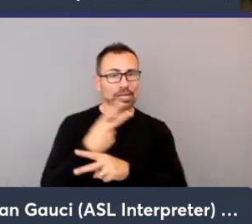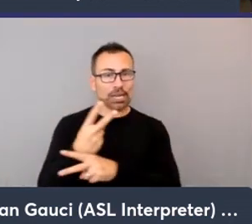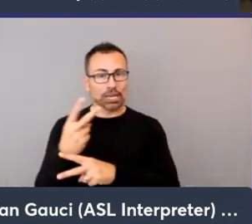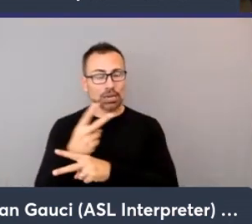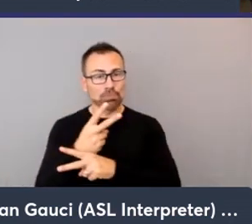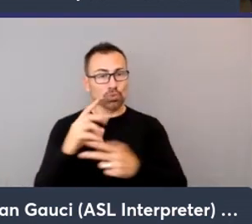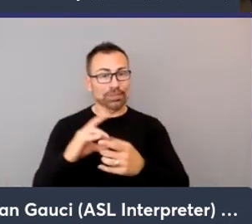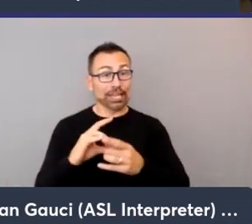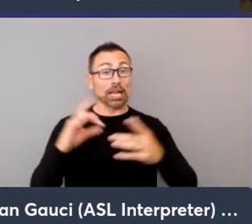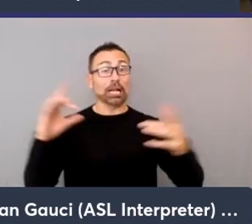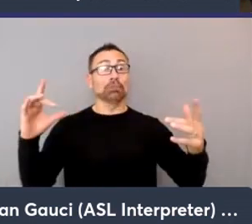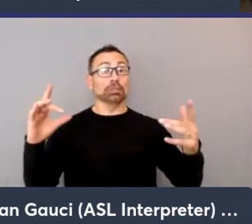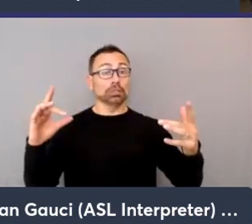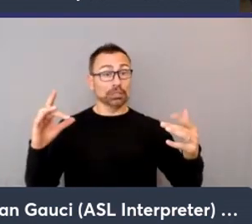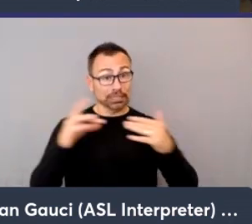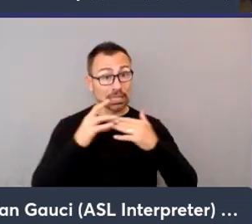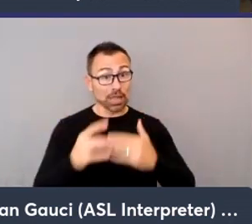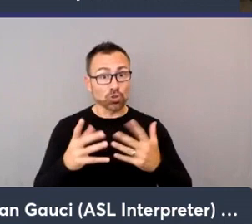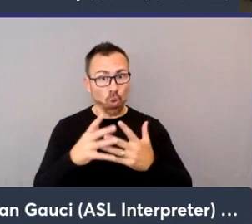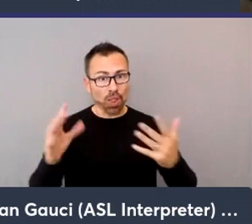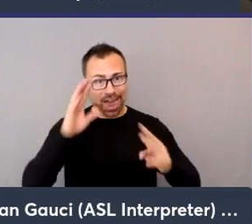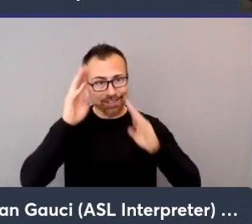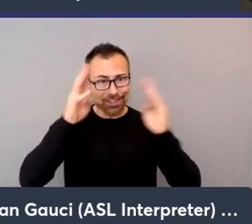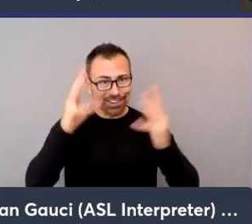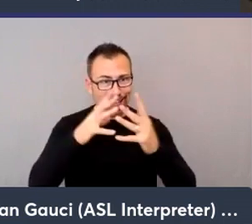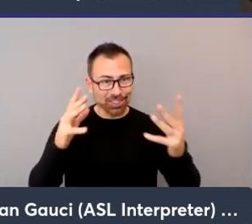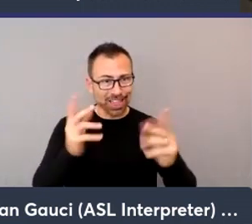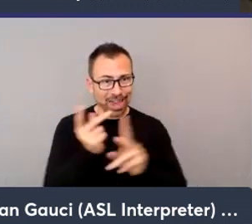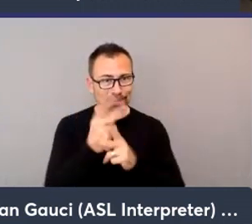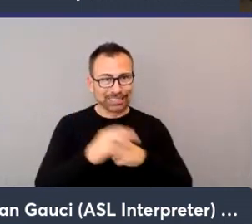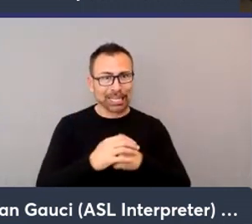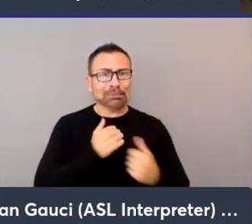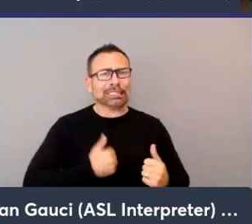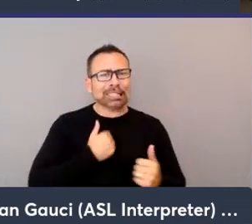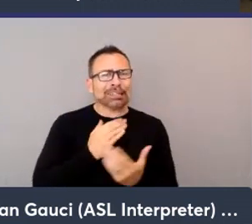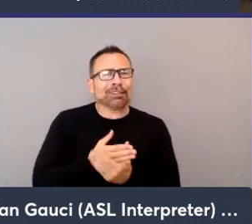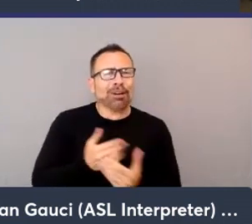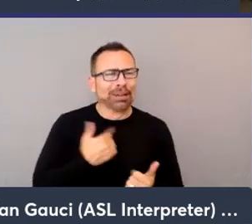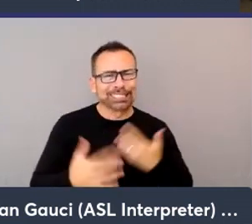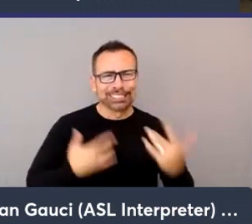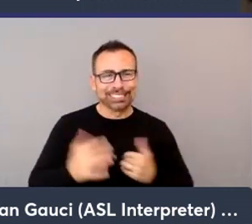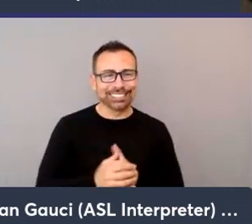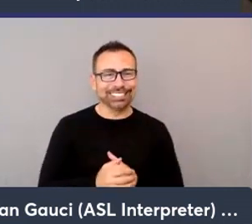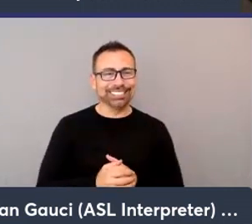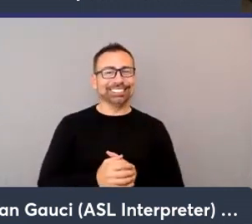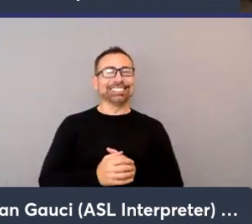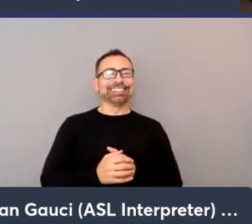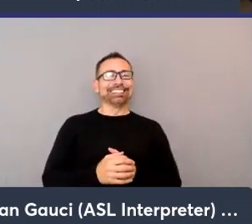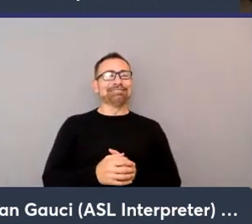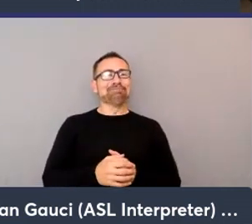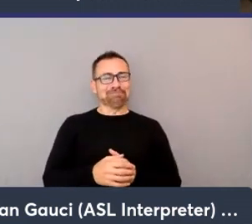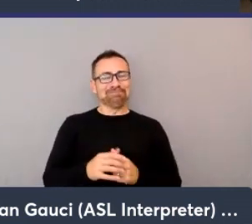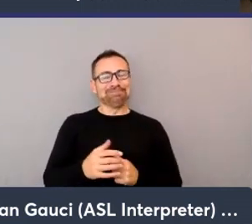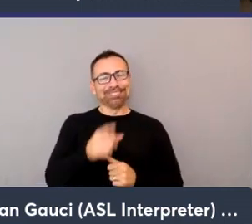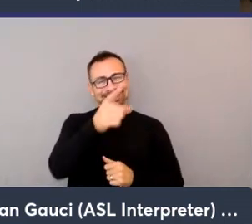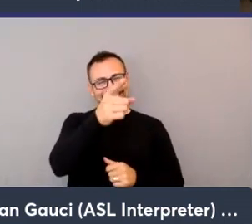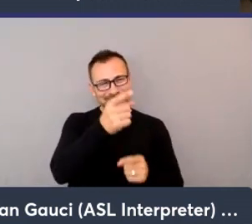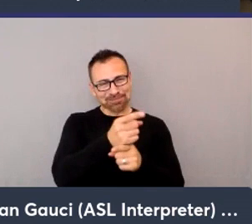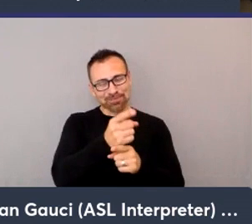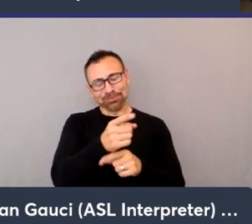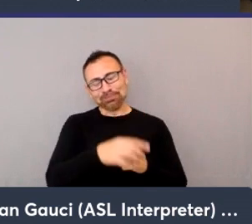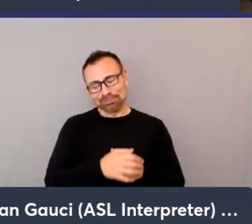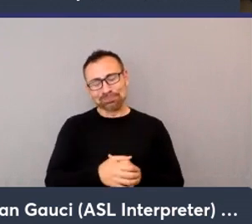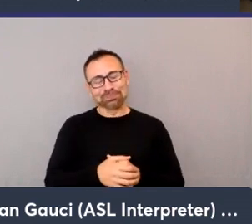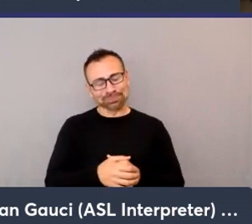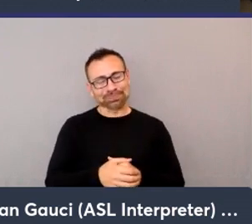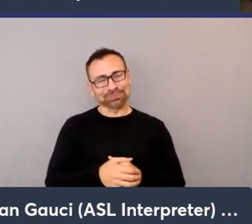of products. But I didn't mean to steal your thunder. I get excited about OpenSearch. No, and you're absolutely right, right? And how does